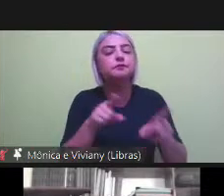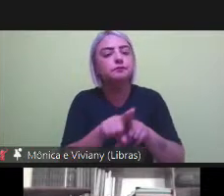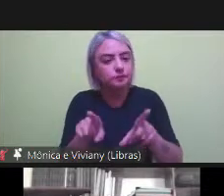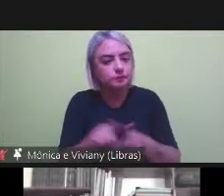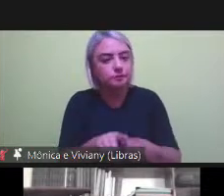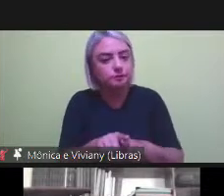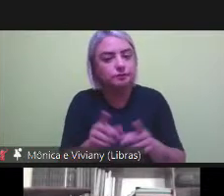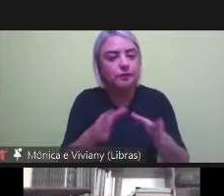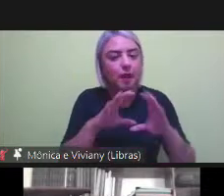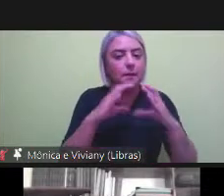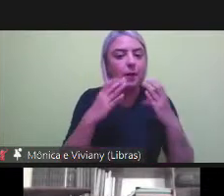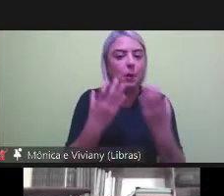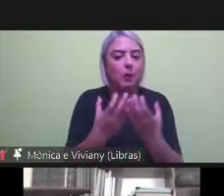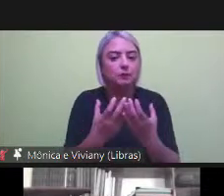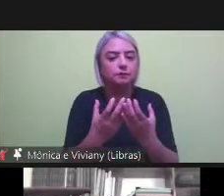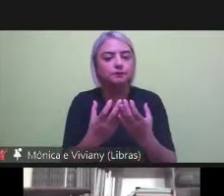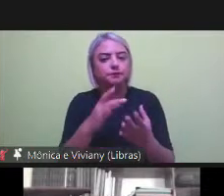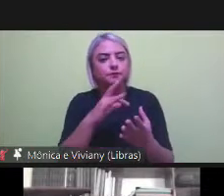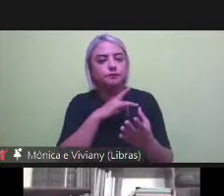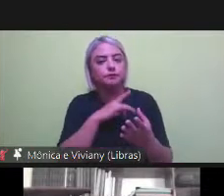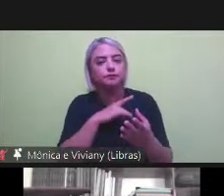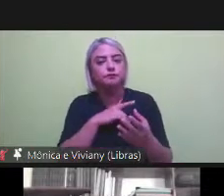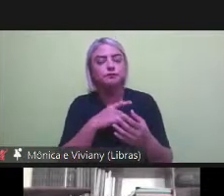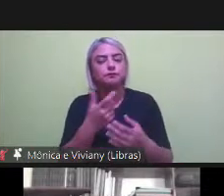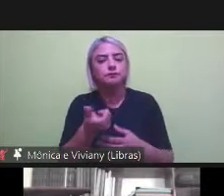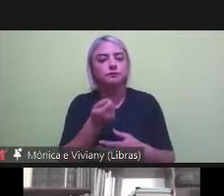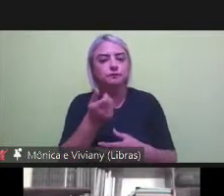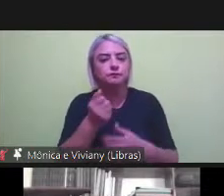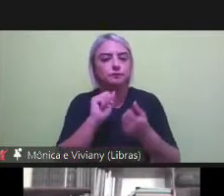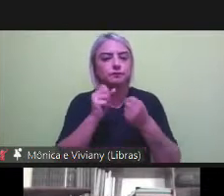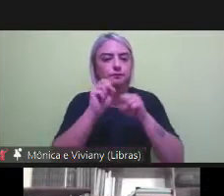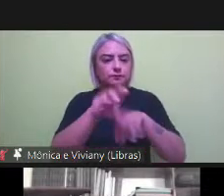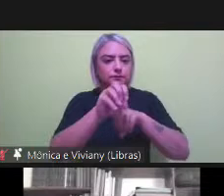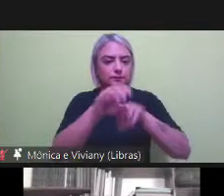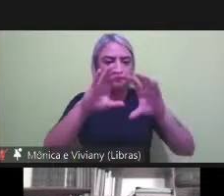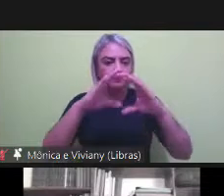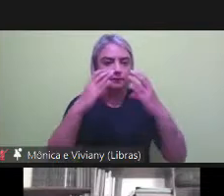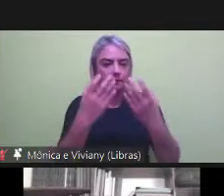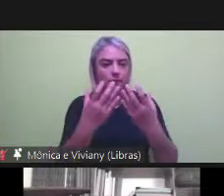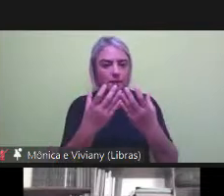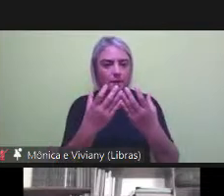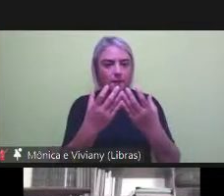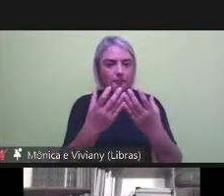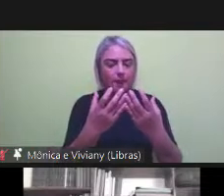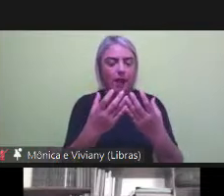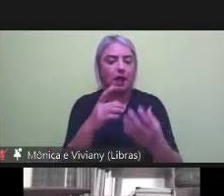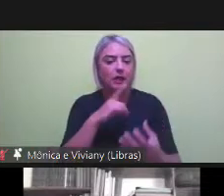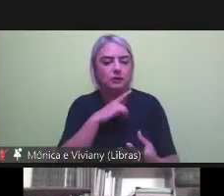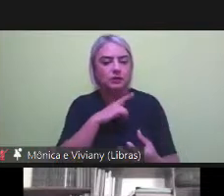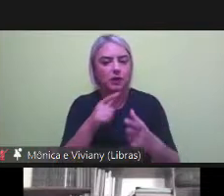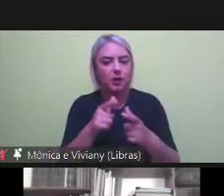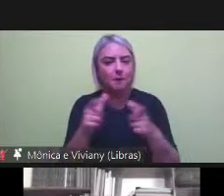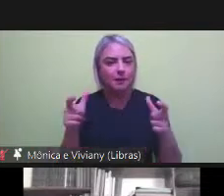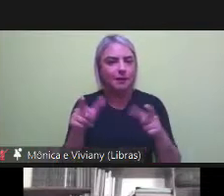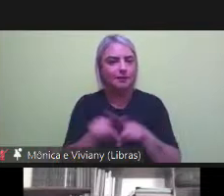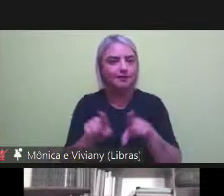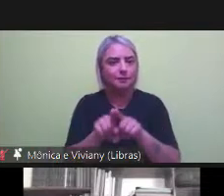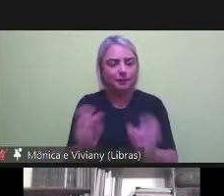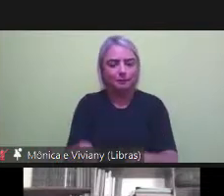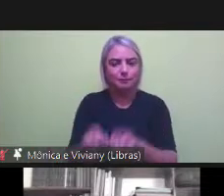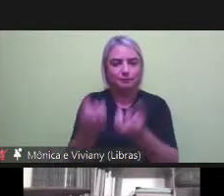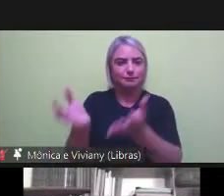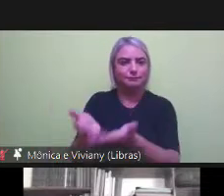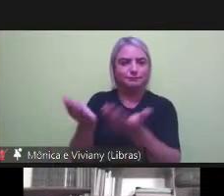there was the part that offered the benefits of group education that increases the motivation and the